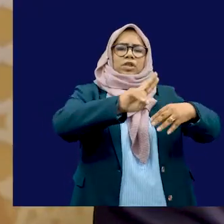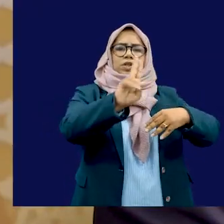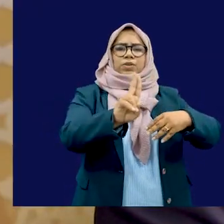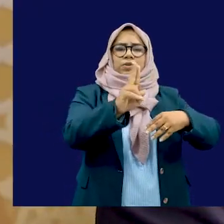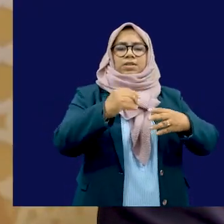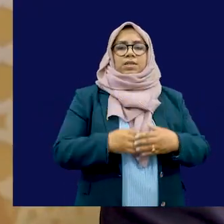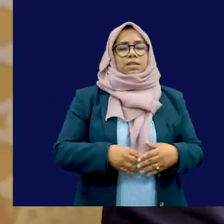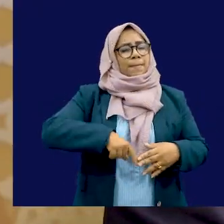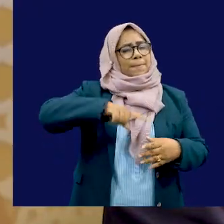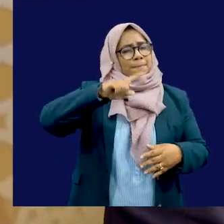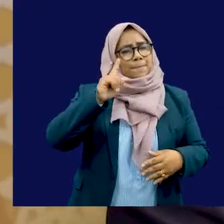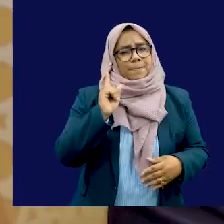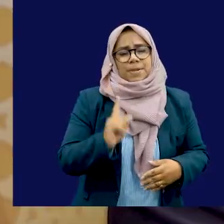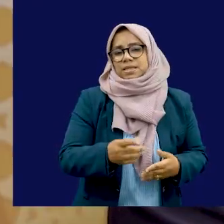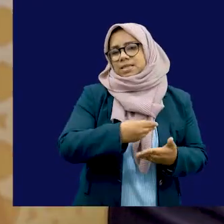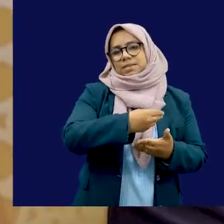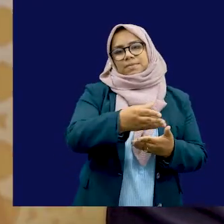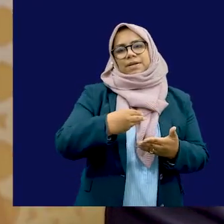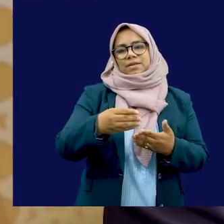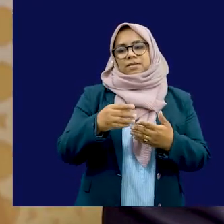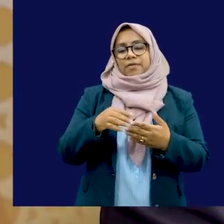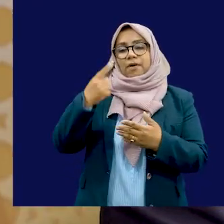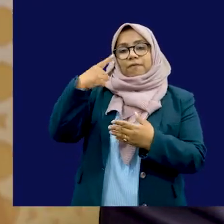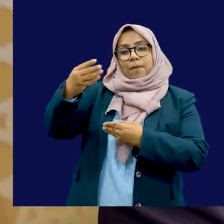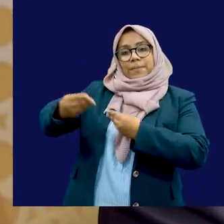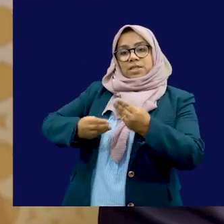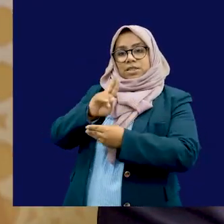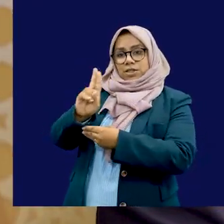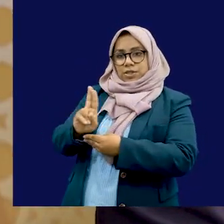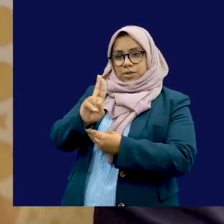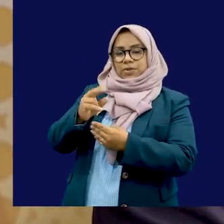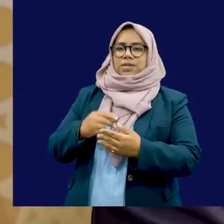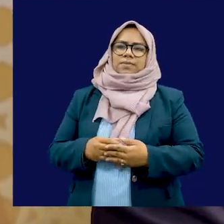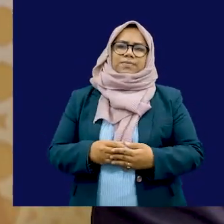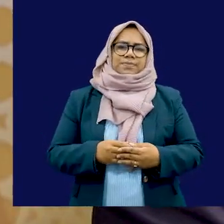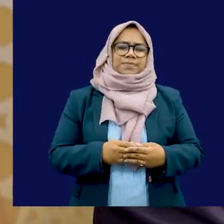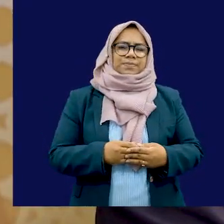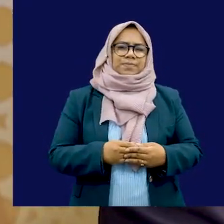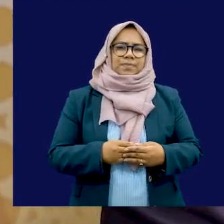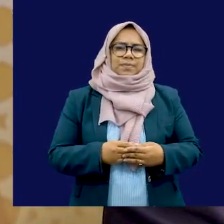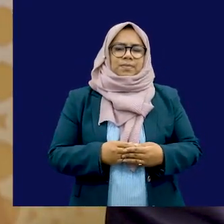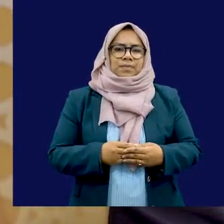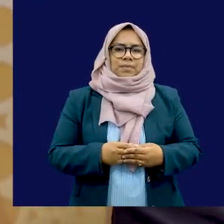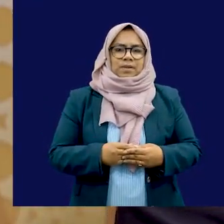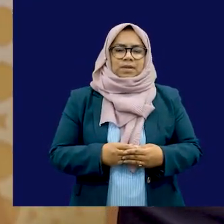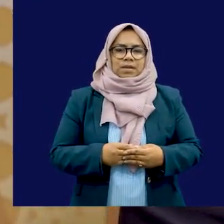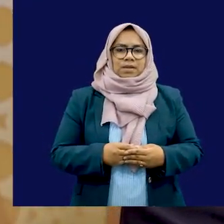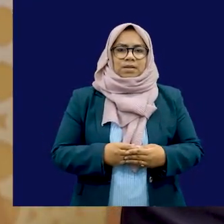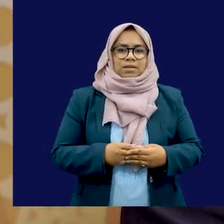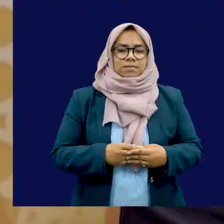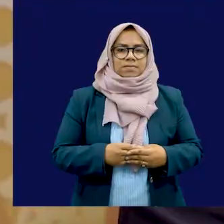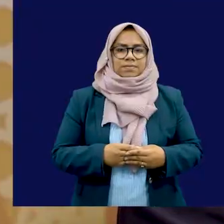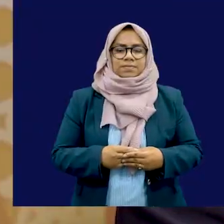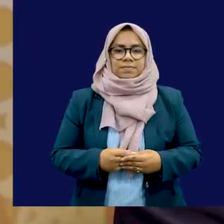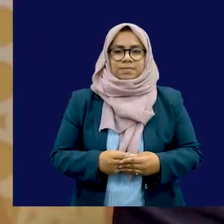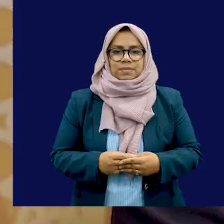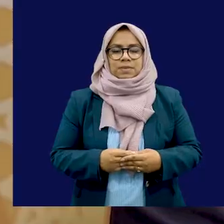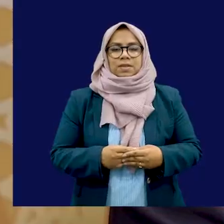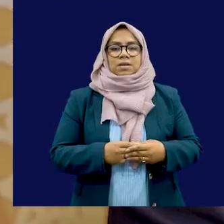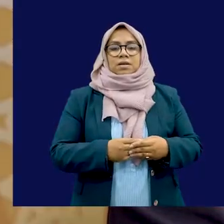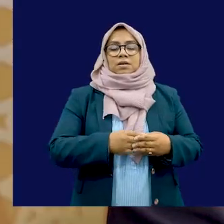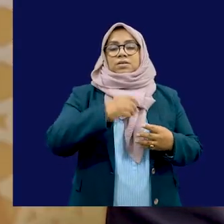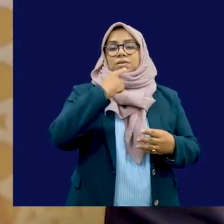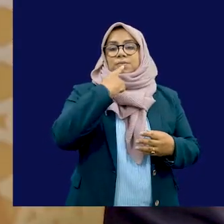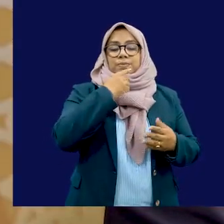is obligatory to pay zakat on trade goods. It is narrated by Samura ibn Jundub radiallahu anhu that the Messenger sallallahu alaihi